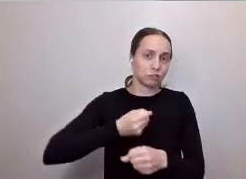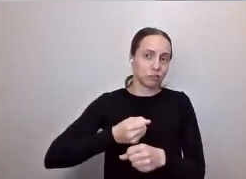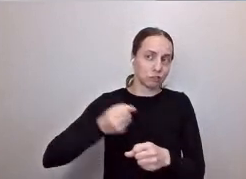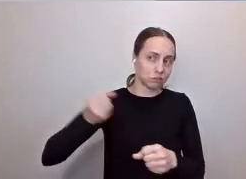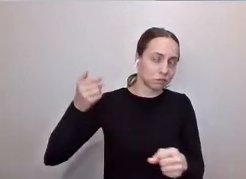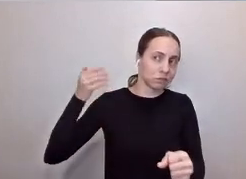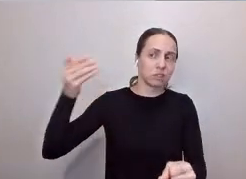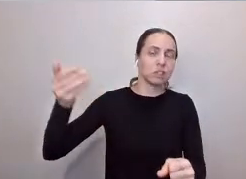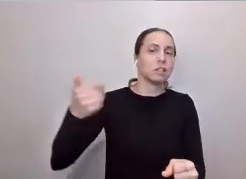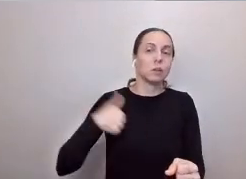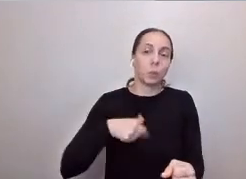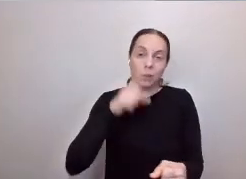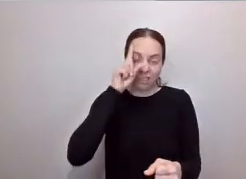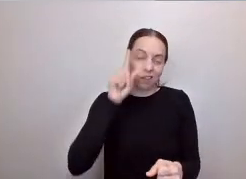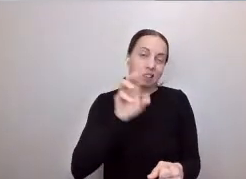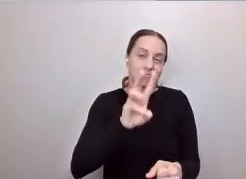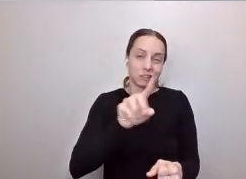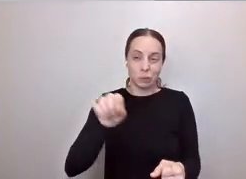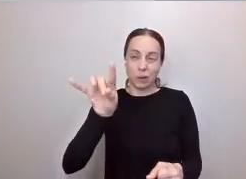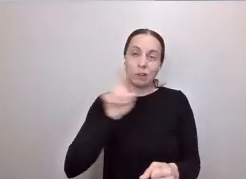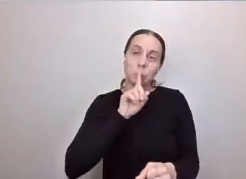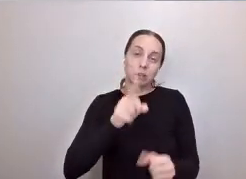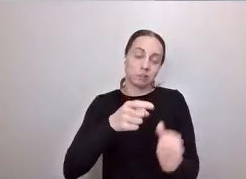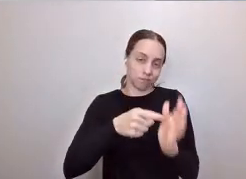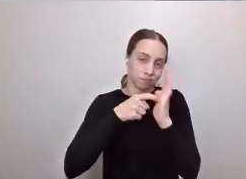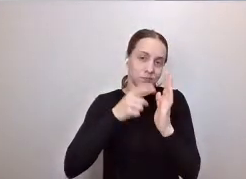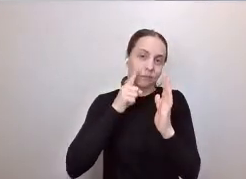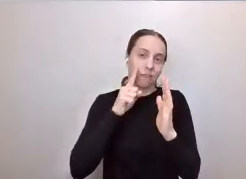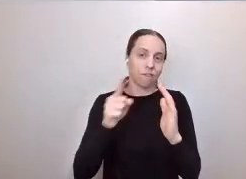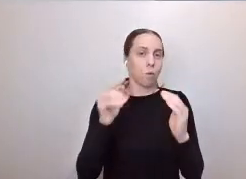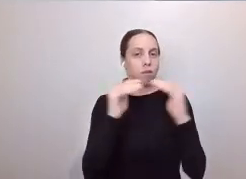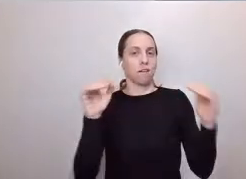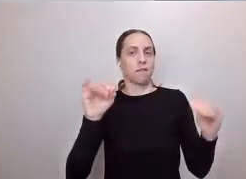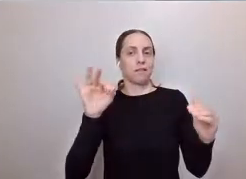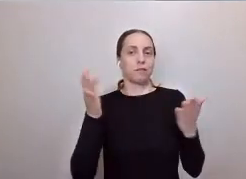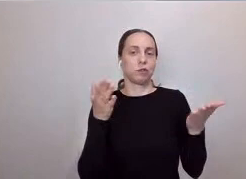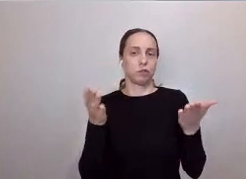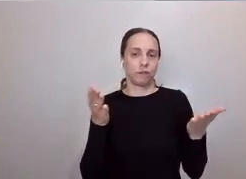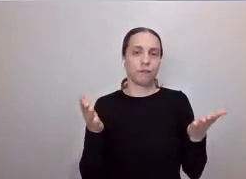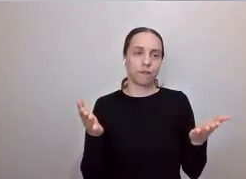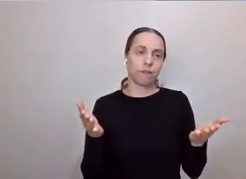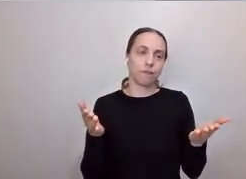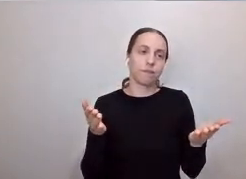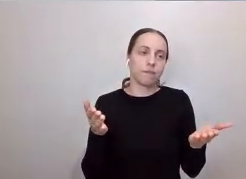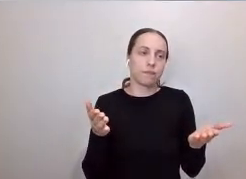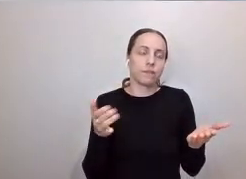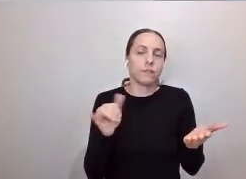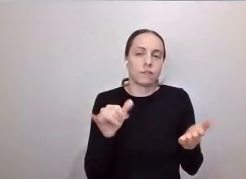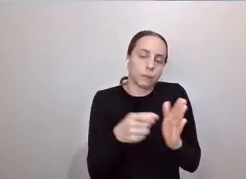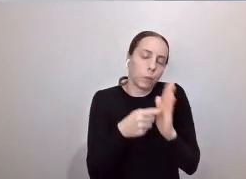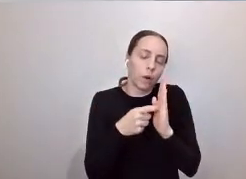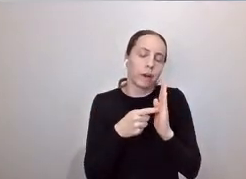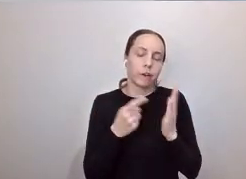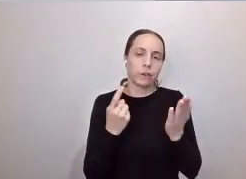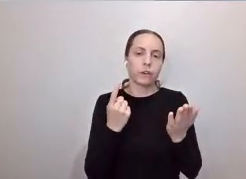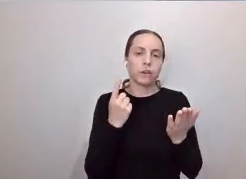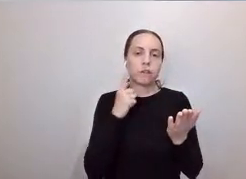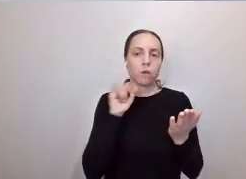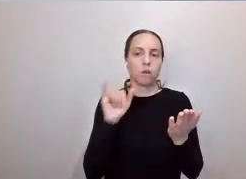to deliver the level of service that that is required of this program.